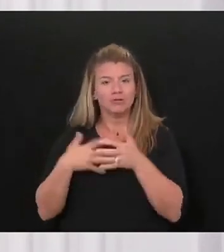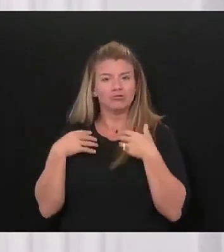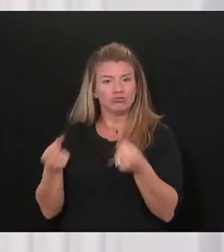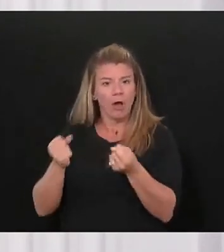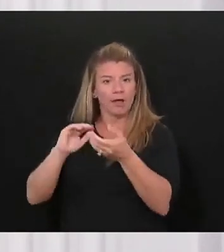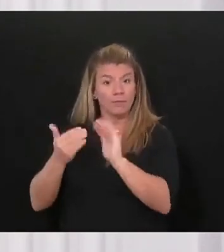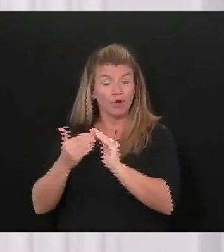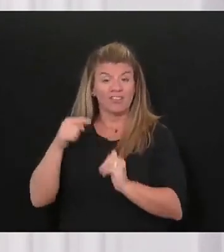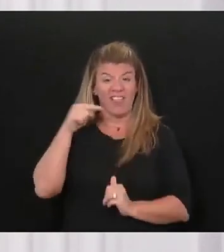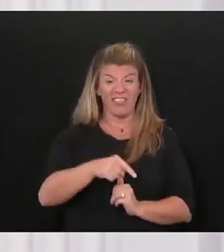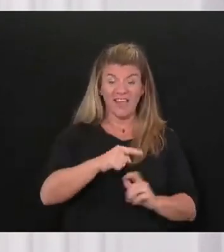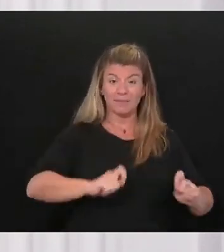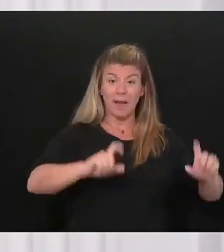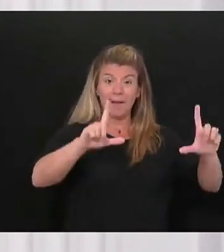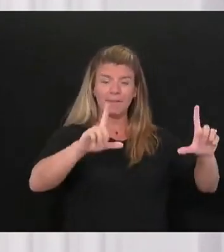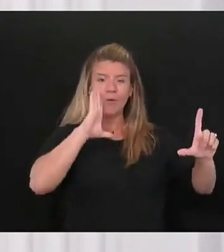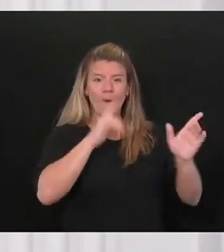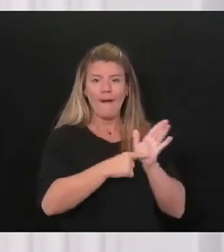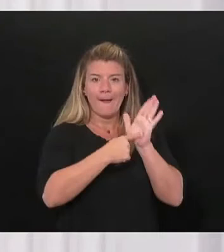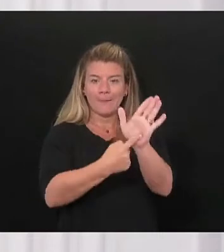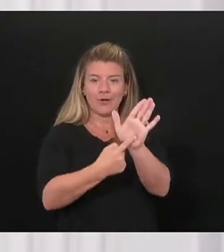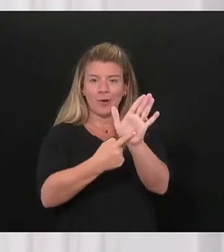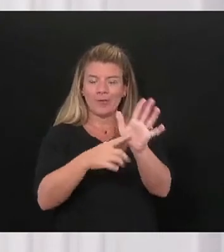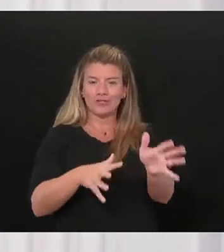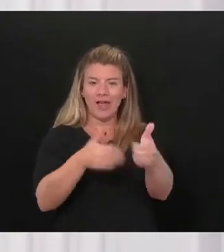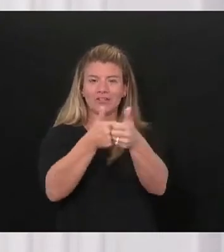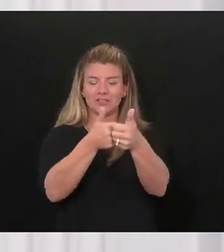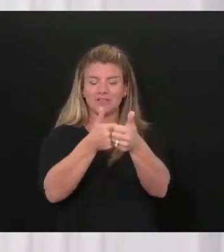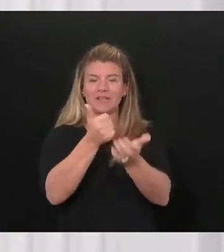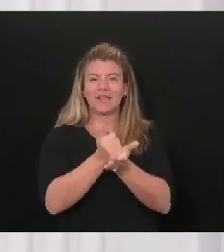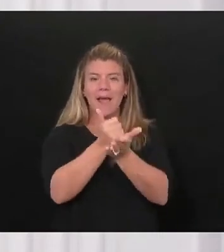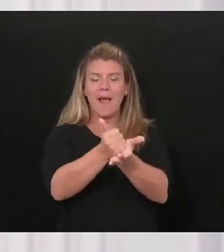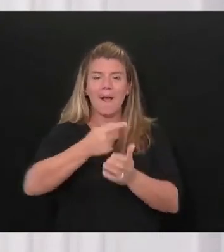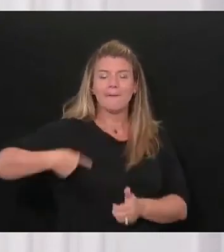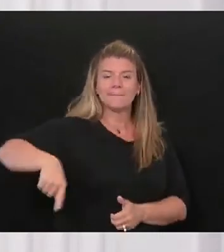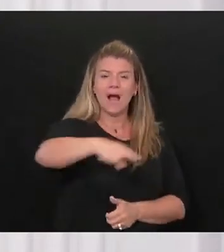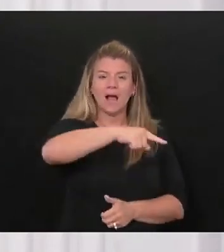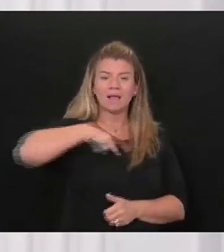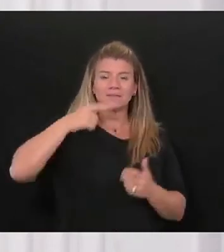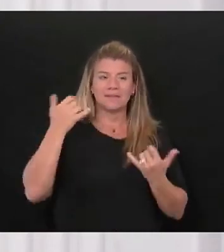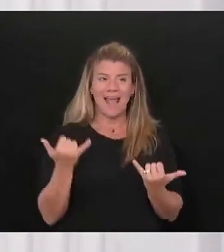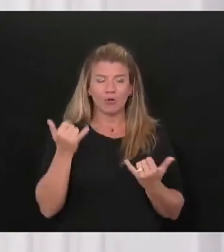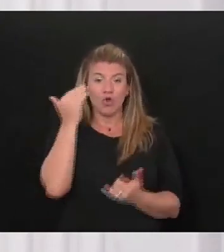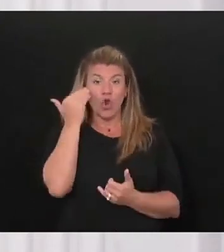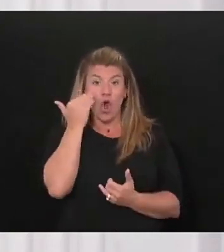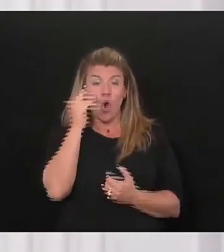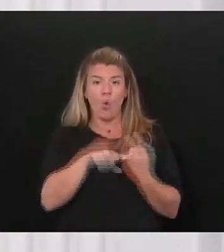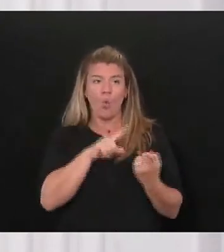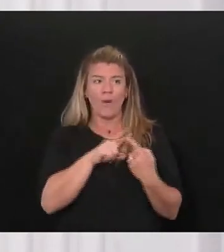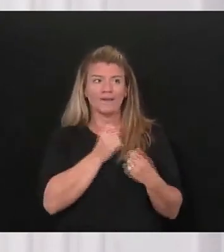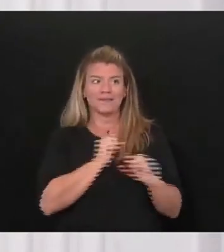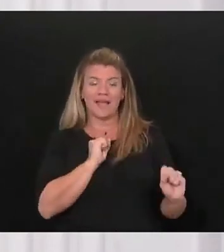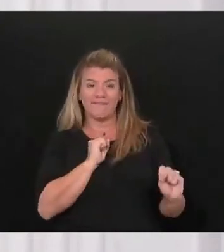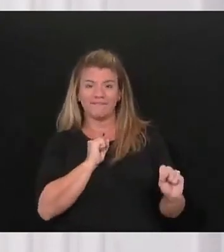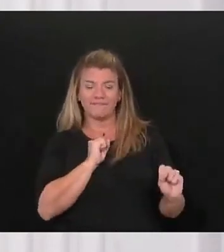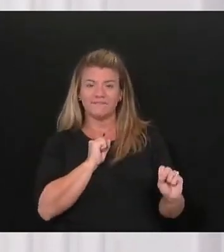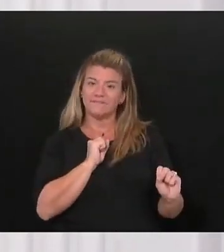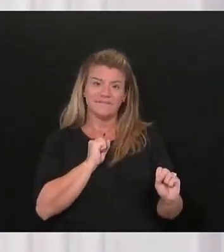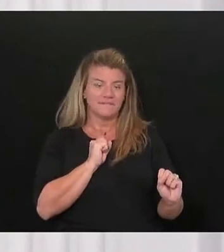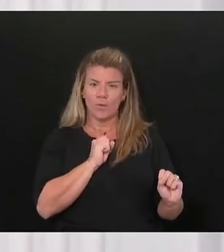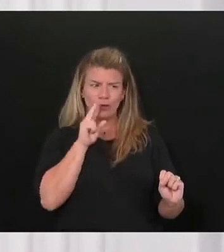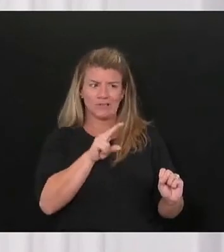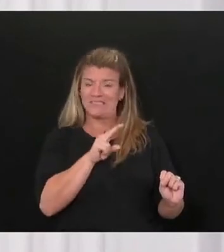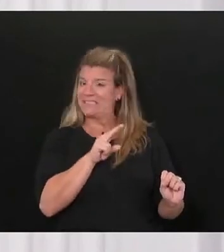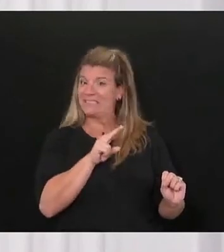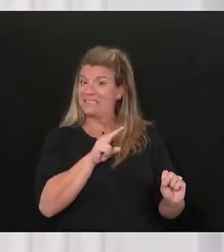that can challenge the communities. One, to allow us all to know when it is safe and when it's reaching a point to where we